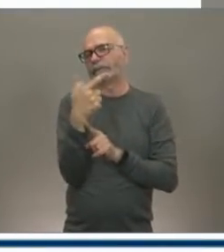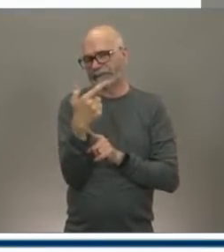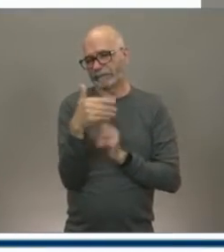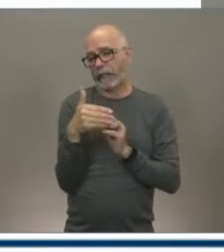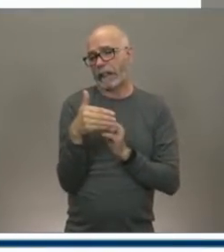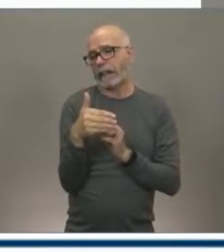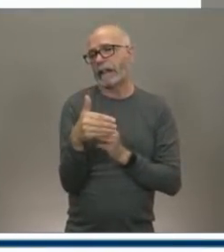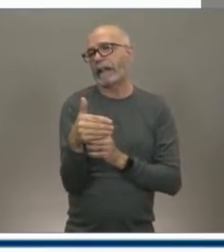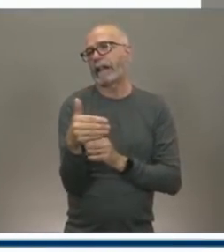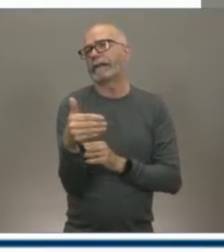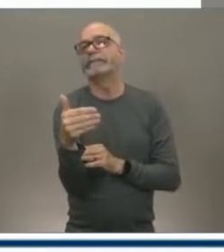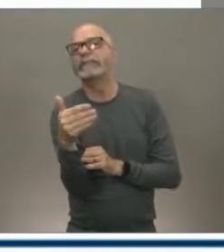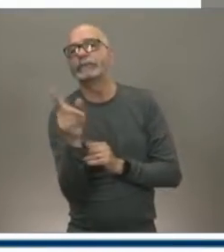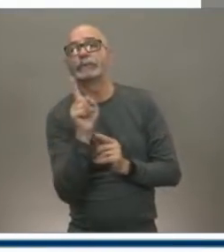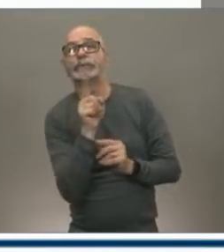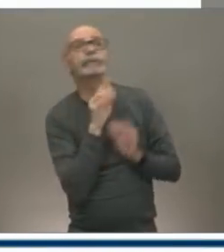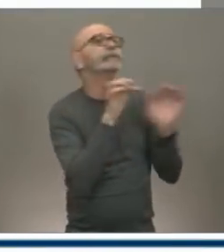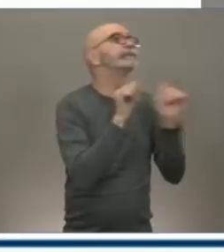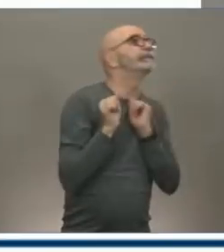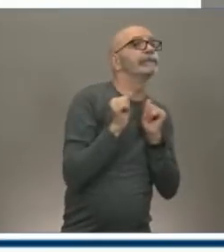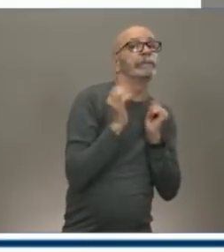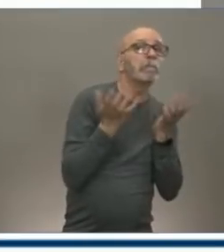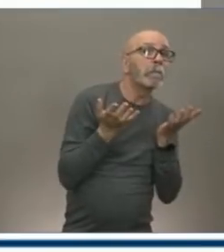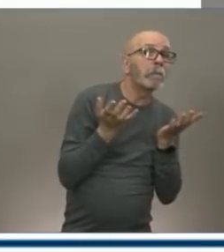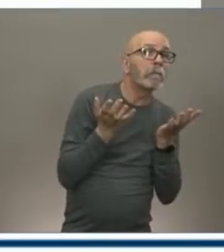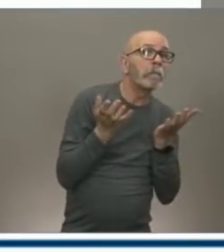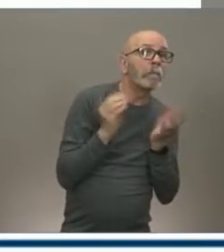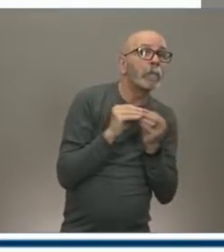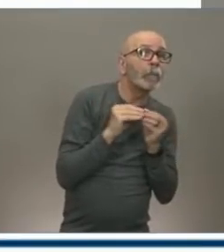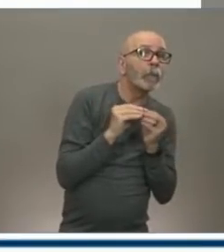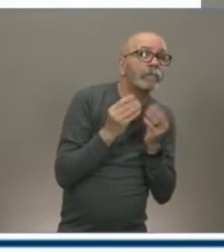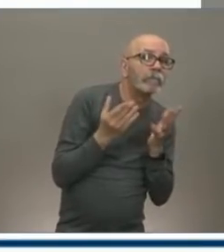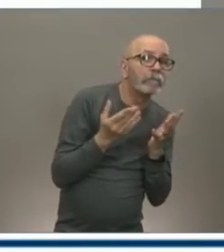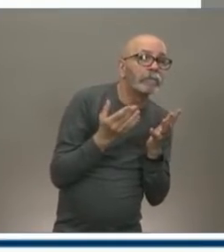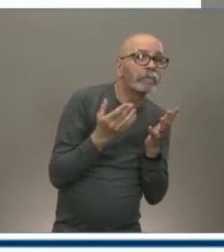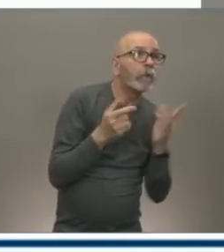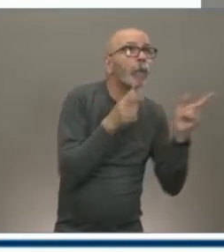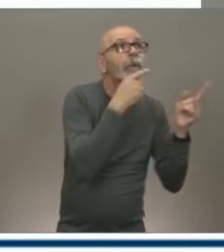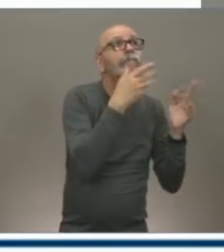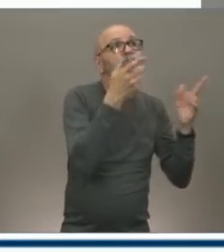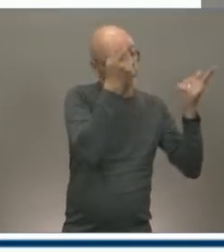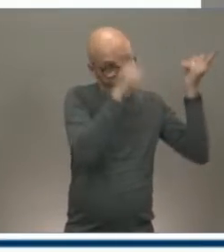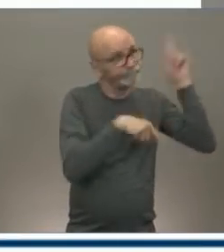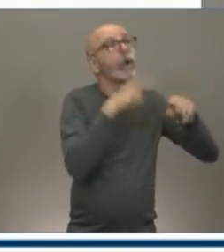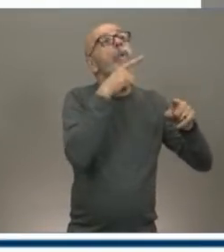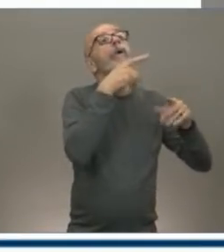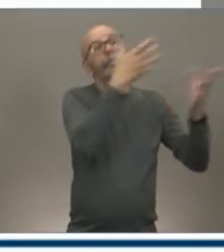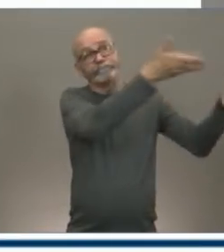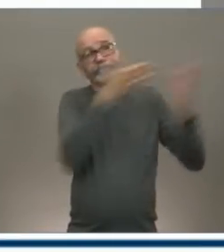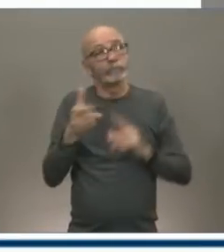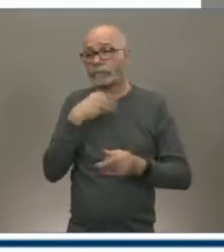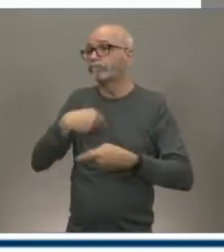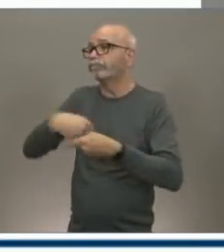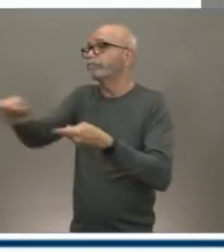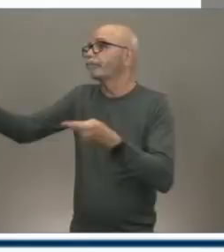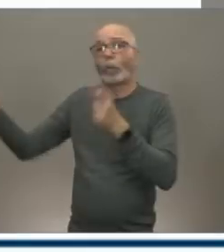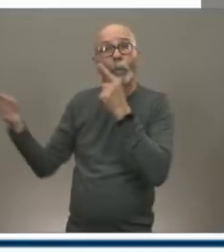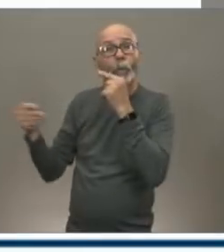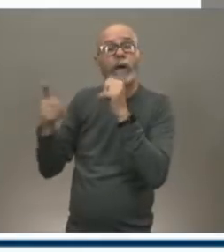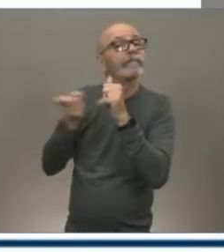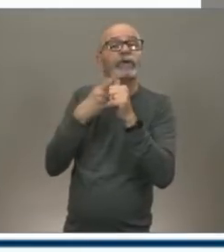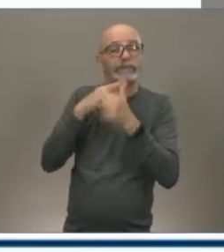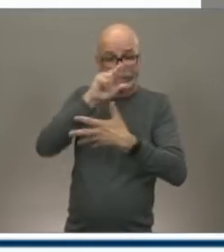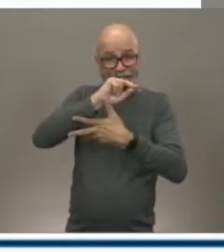that expectation. Our decisions on who will get the vaccine and in what order will continue to be based on the guidance from the